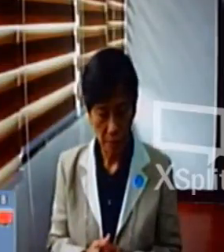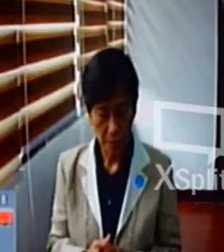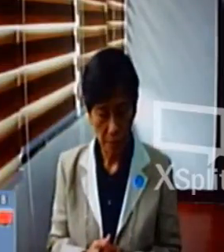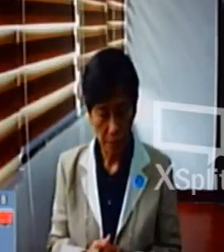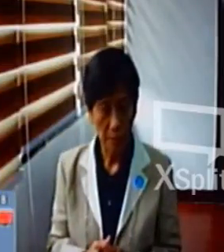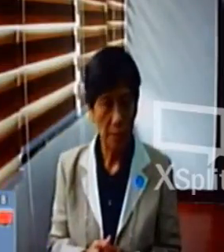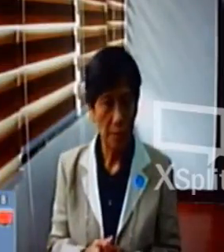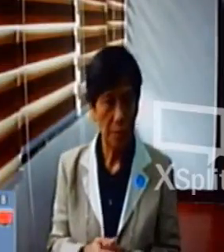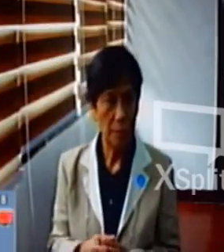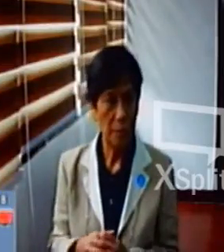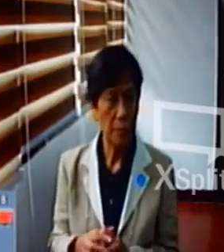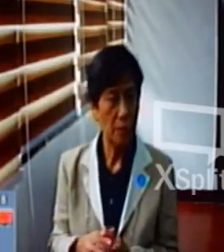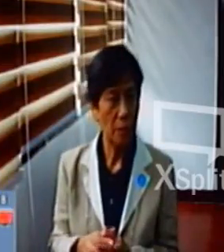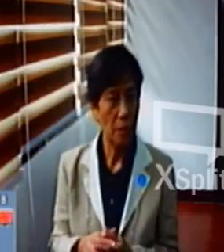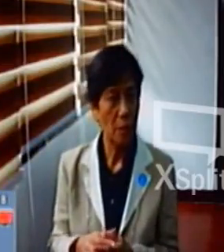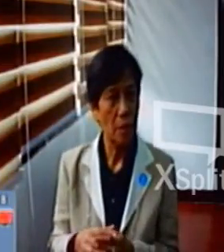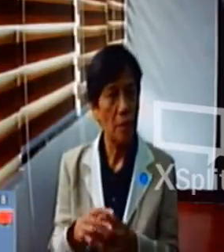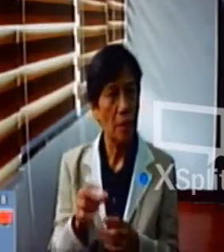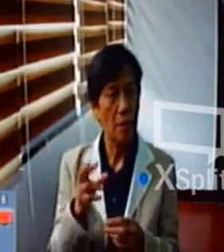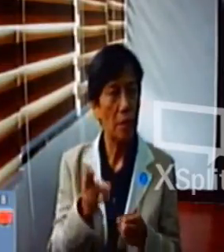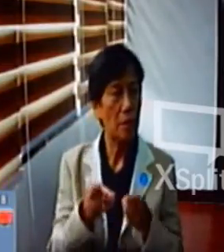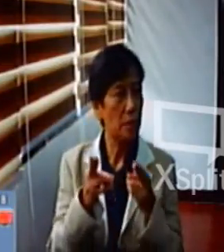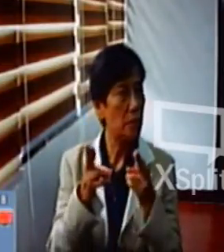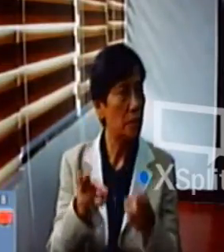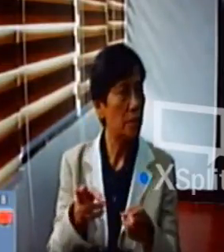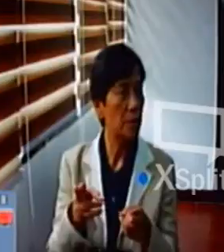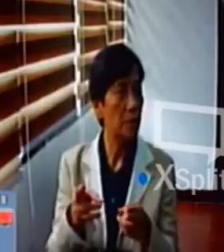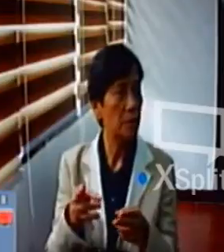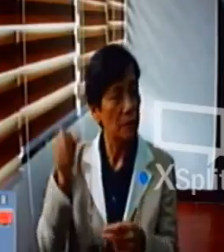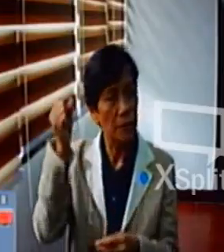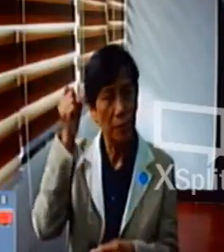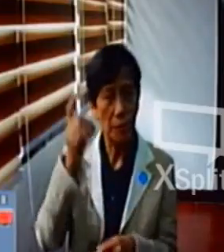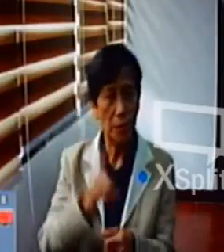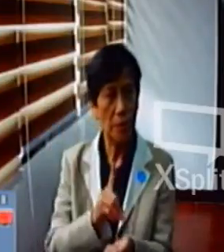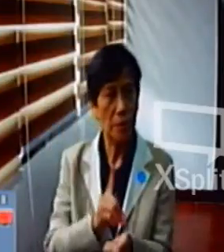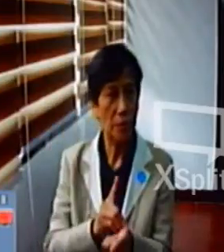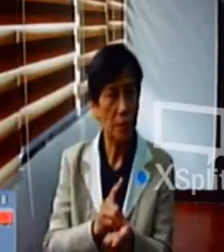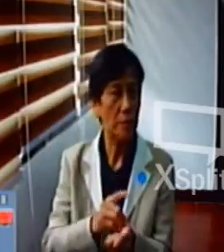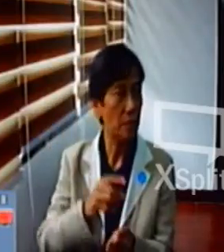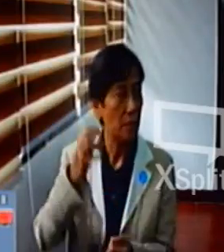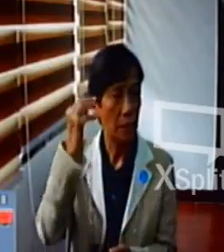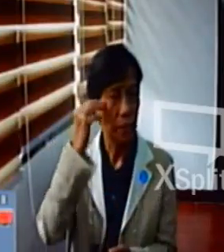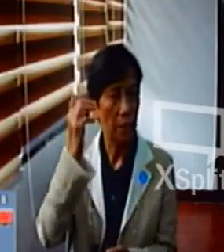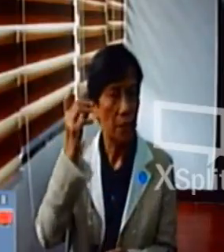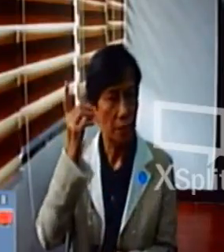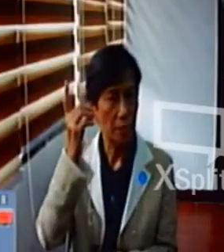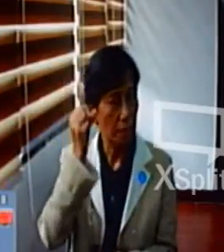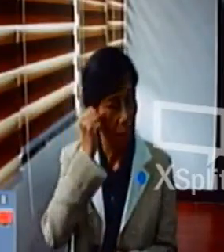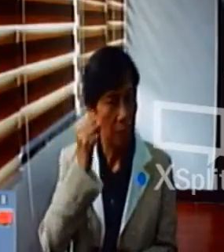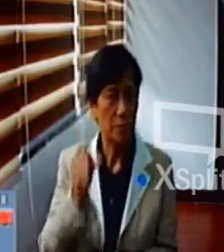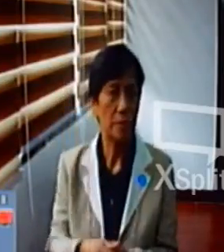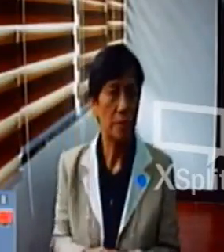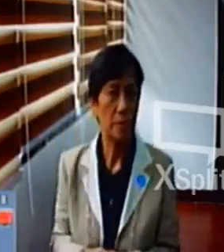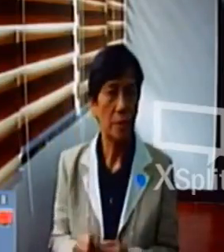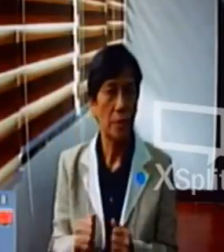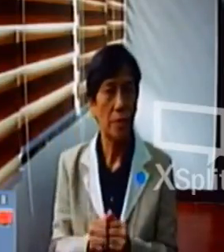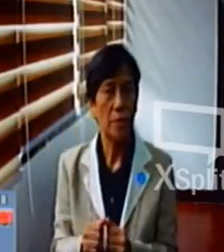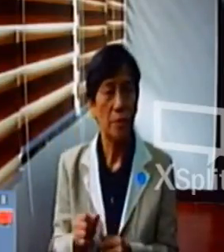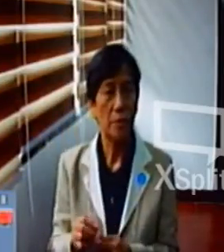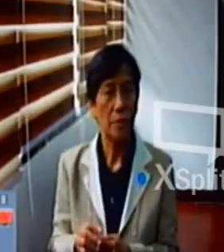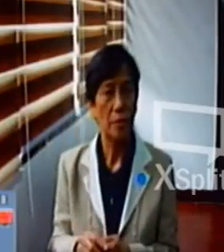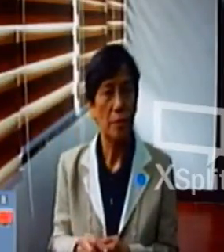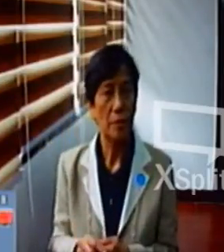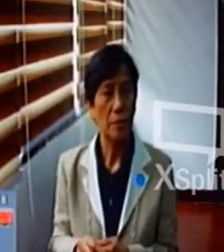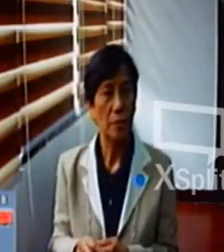Curriculum Vitae of Mujikiwis D. Santos, consisting of 43 pages and bearing